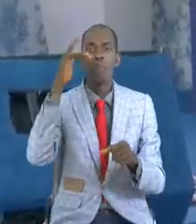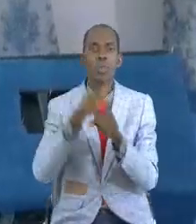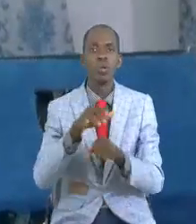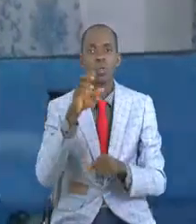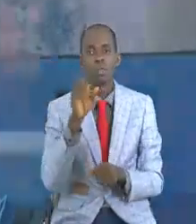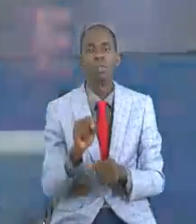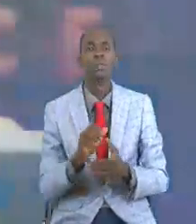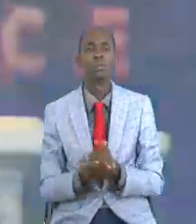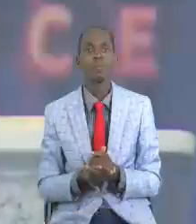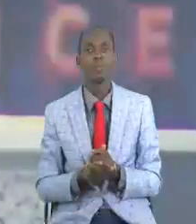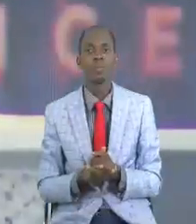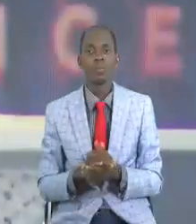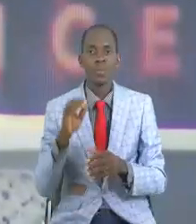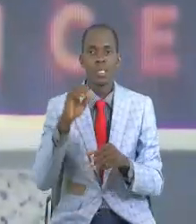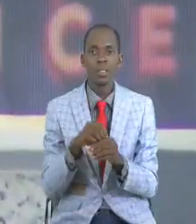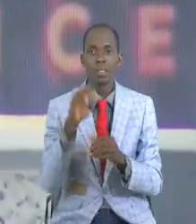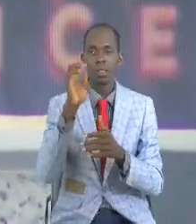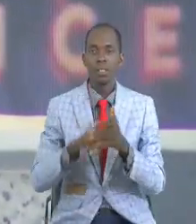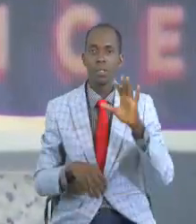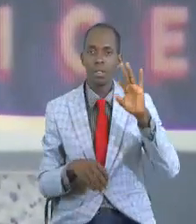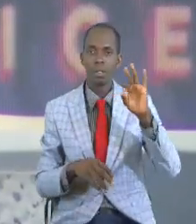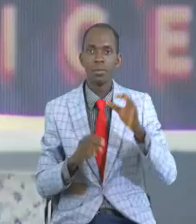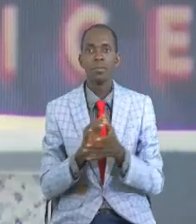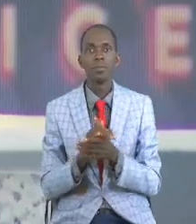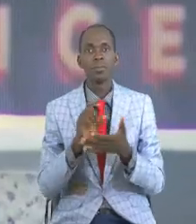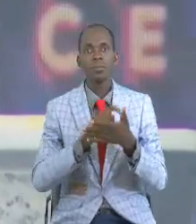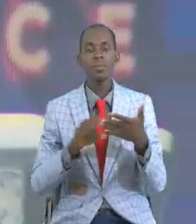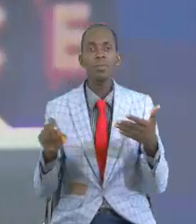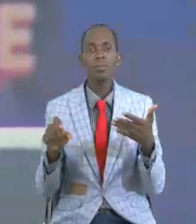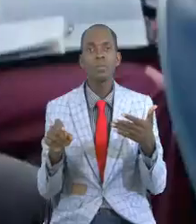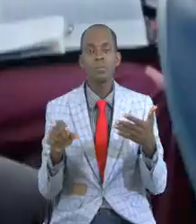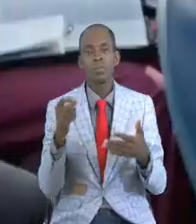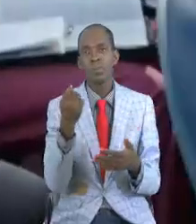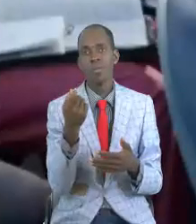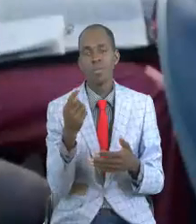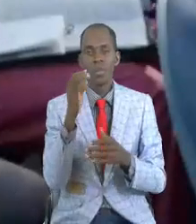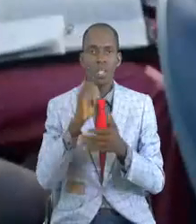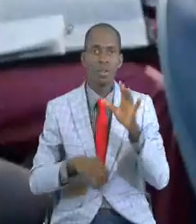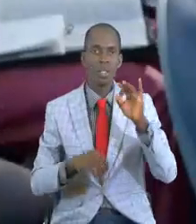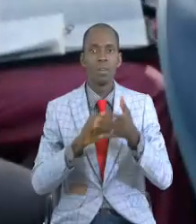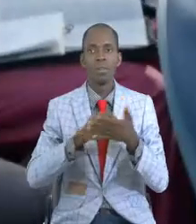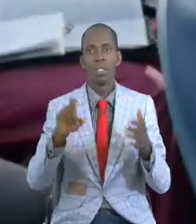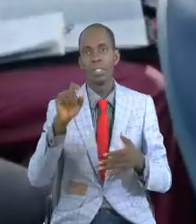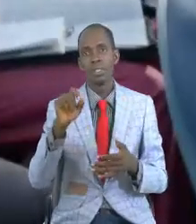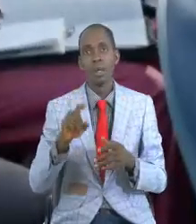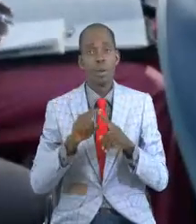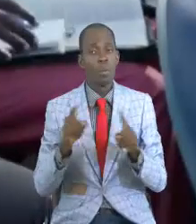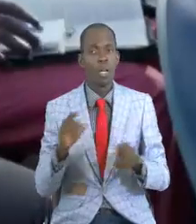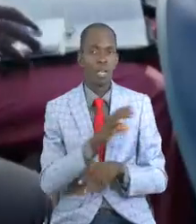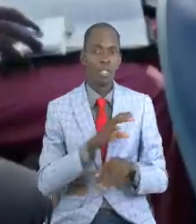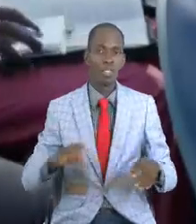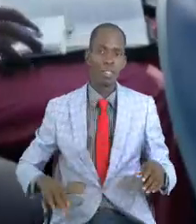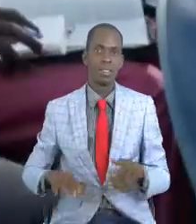at chapter 9. I'm reading from verse 11. Chapter 9, verse 11. But Christ,